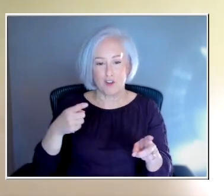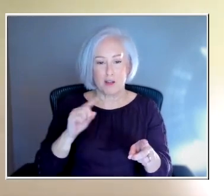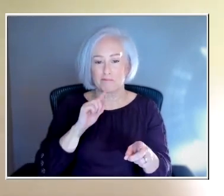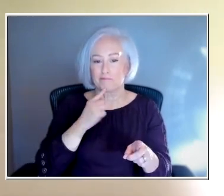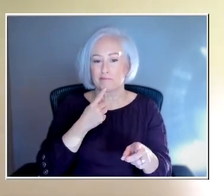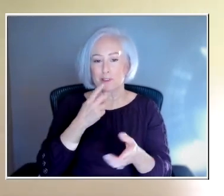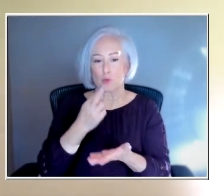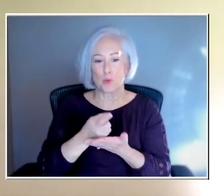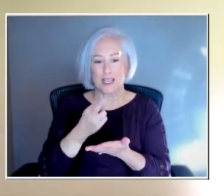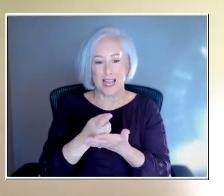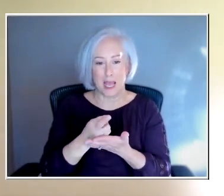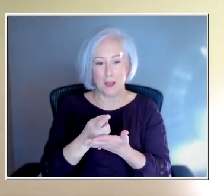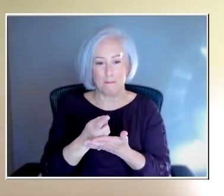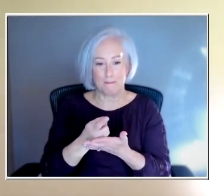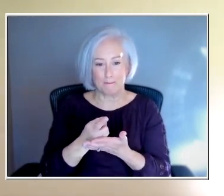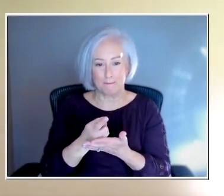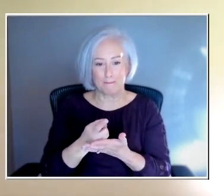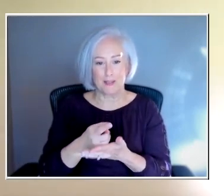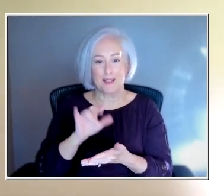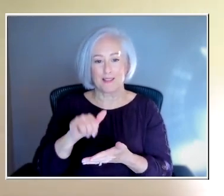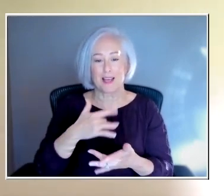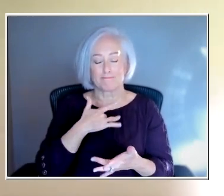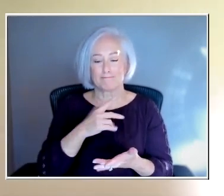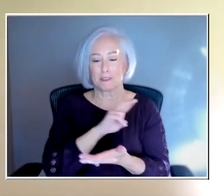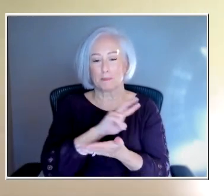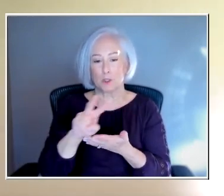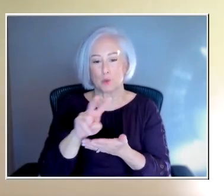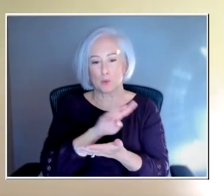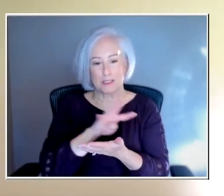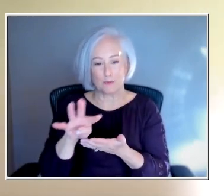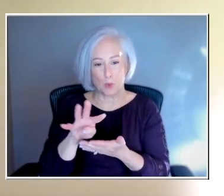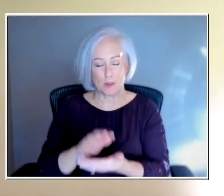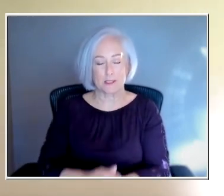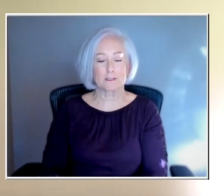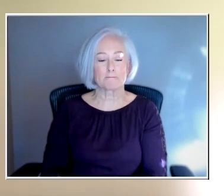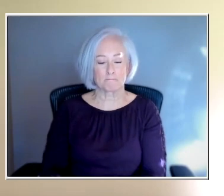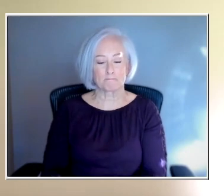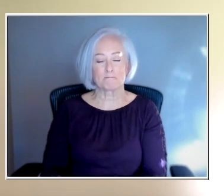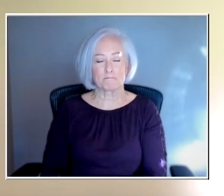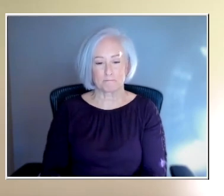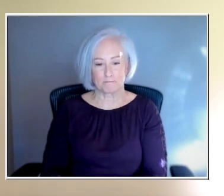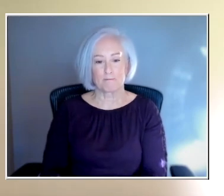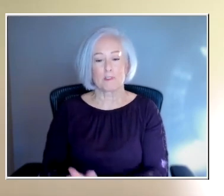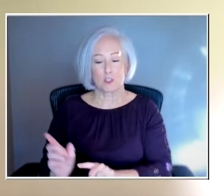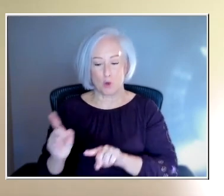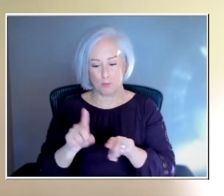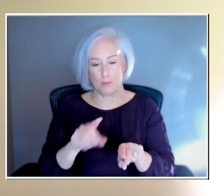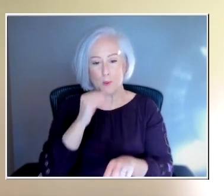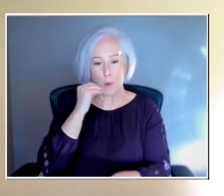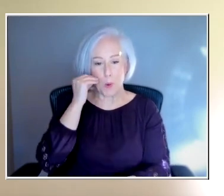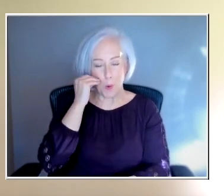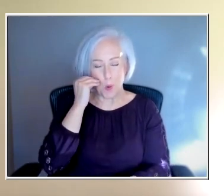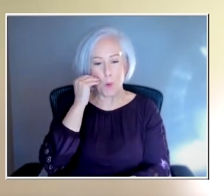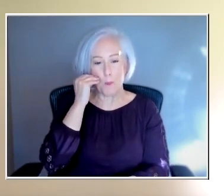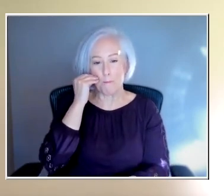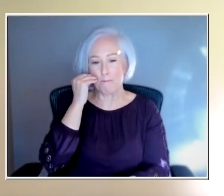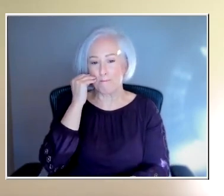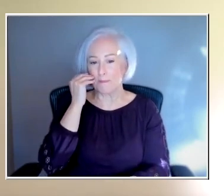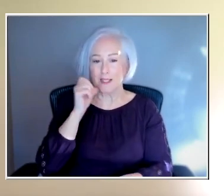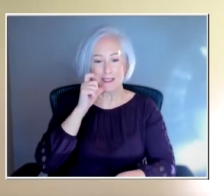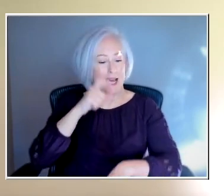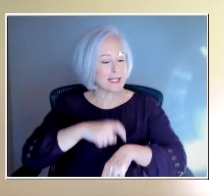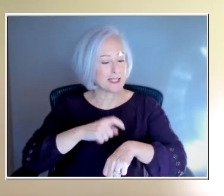is just for 2 to 4 weeks, and once they go home, it's not time to give